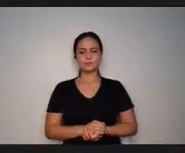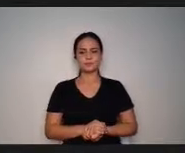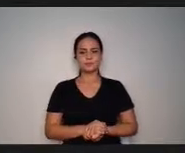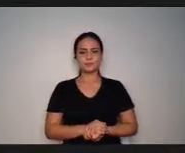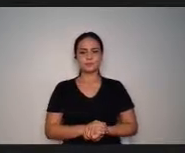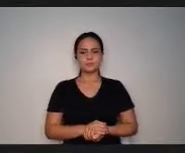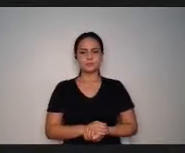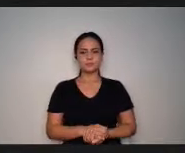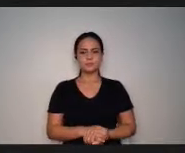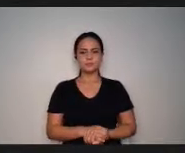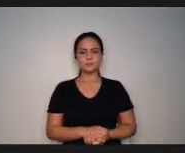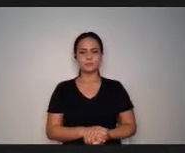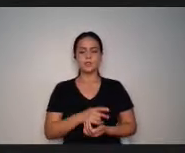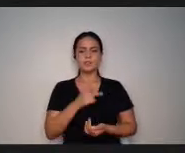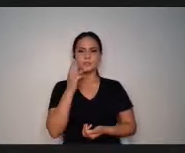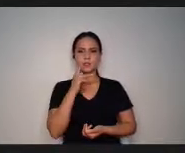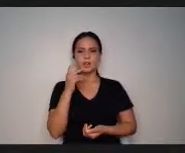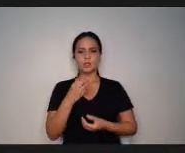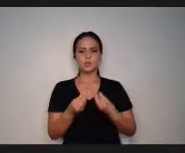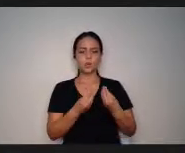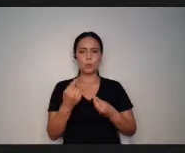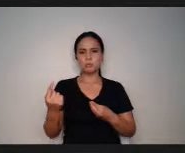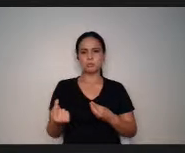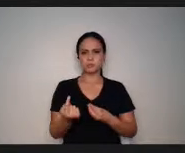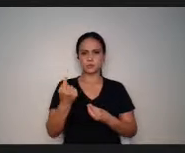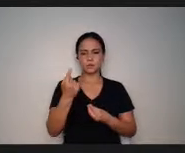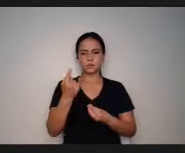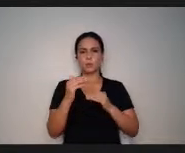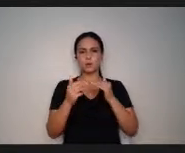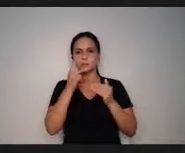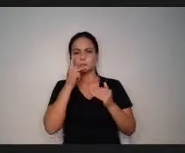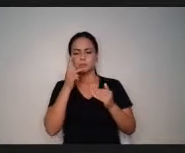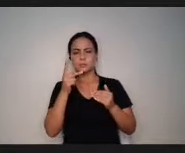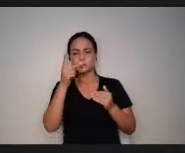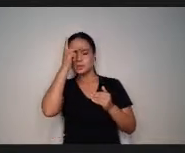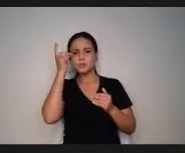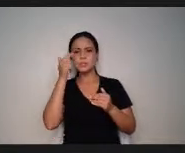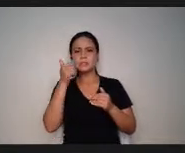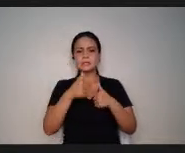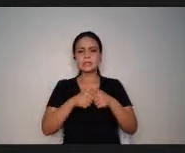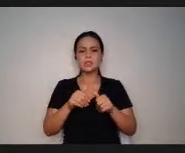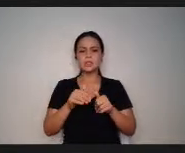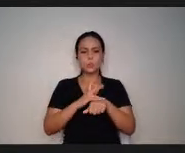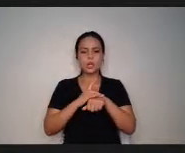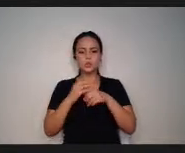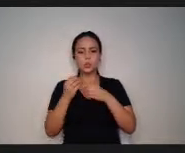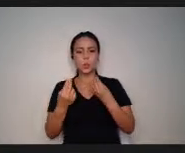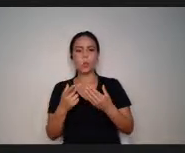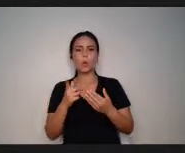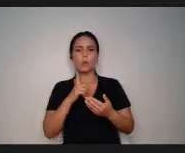sick or ill or having a dramatic stress response, the